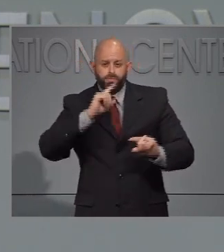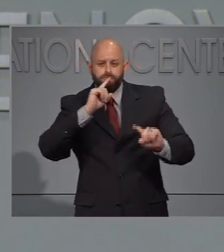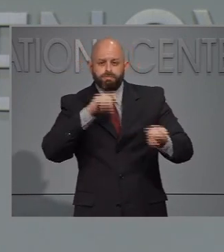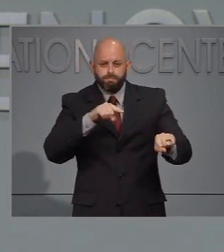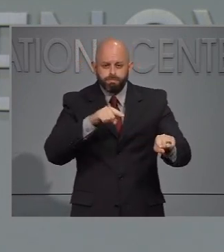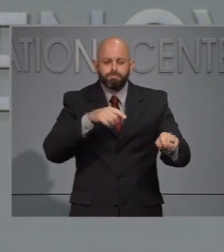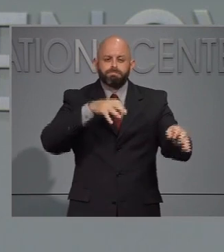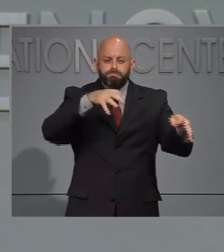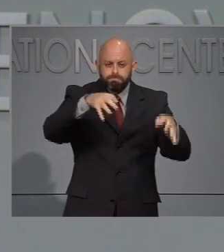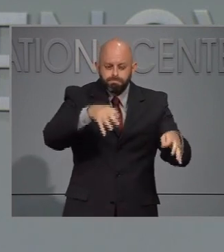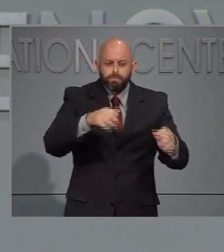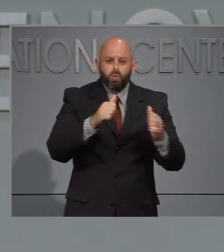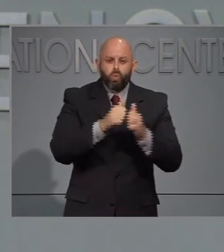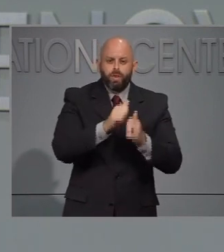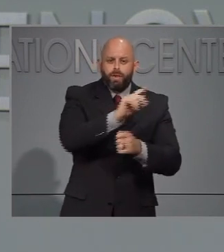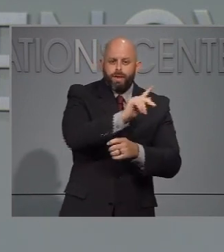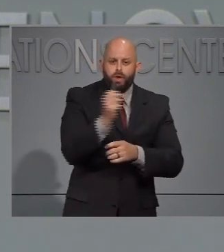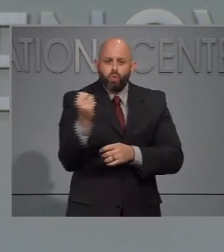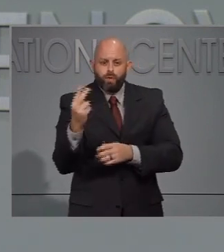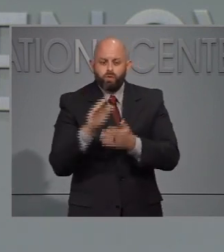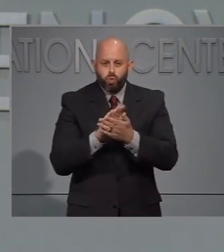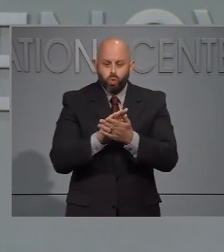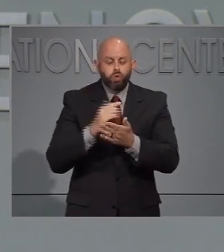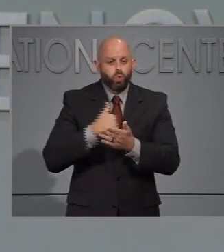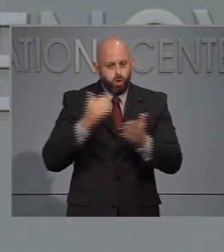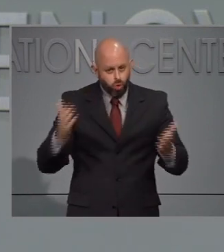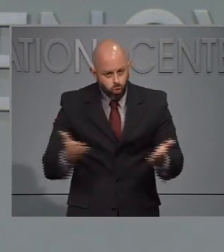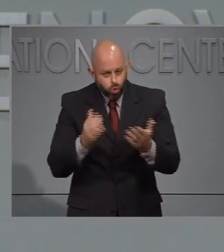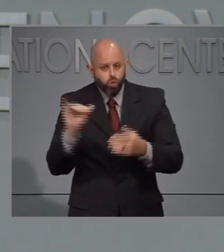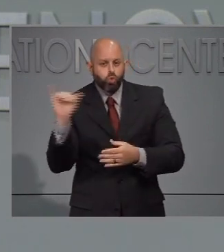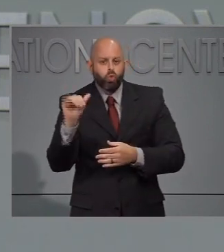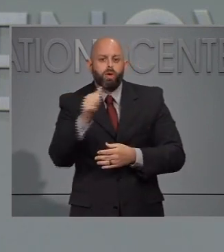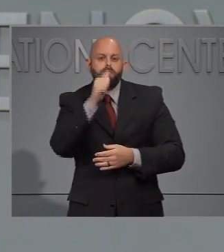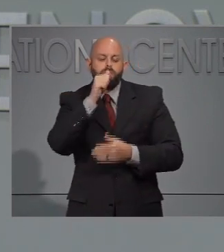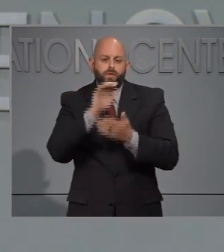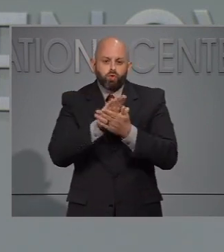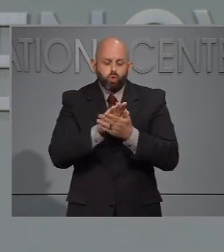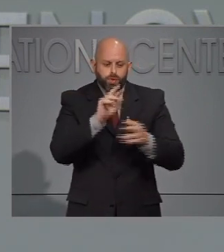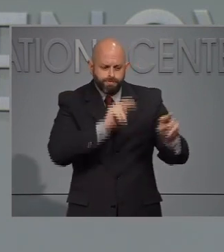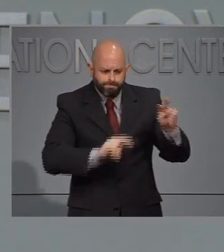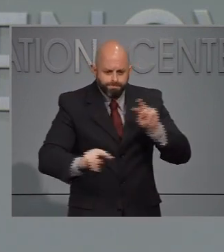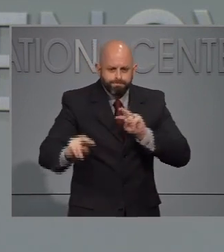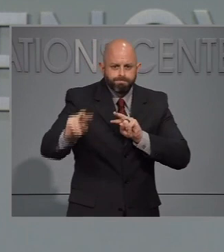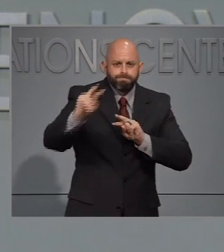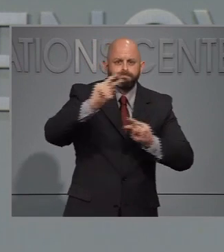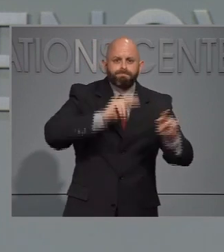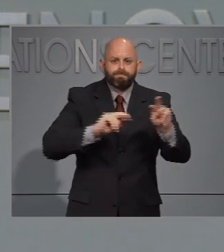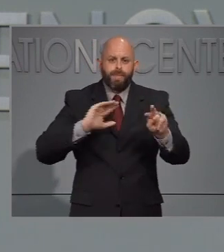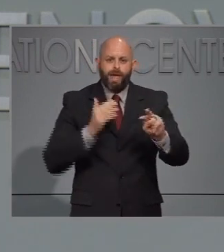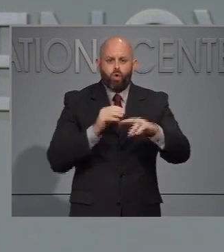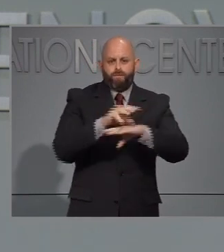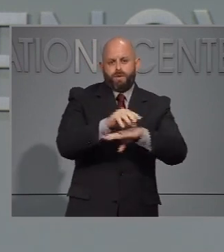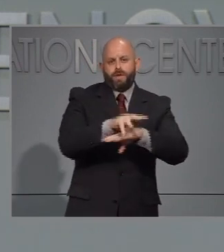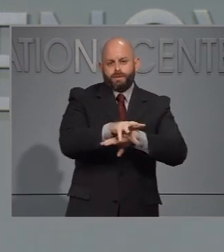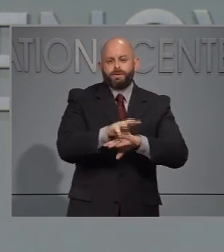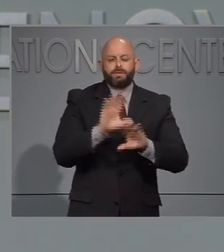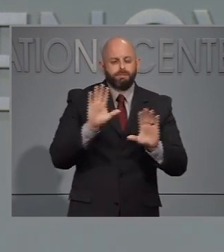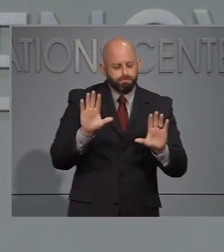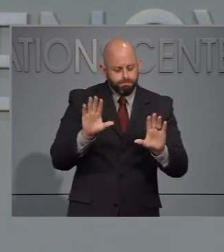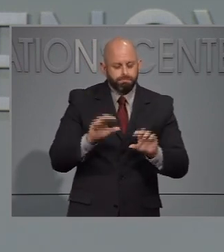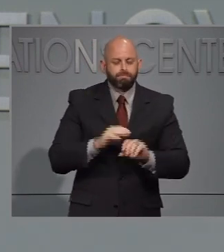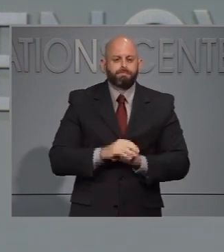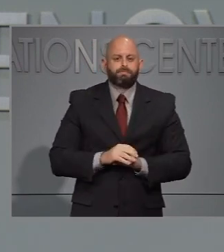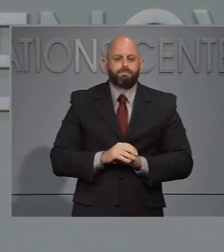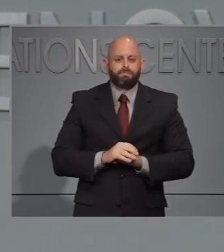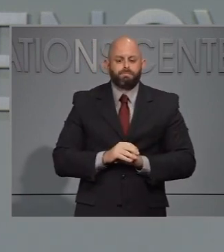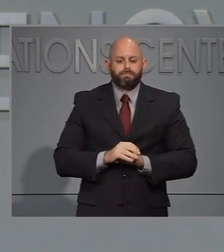certainly encourage all of the private schools to take a look at all of those guidance. And remember that where we wanted to go forward was